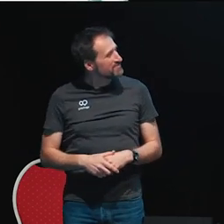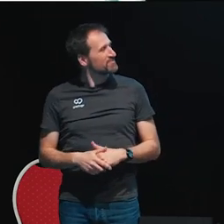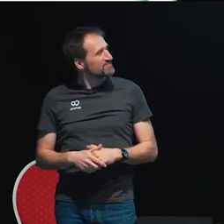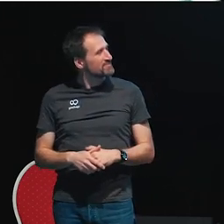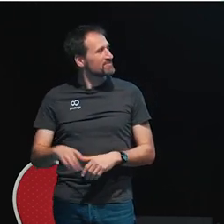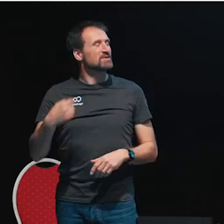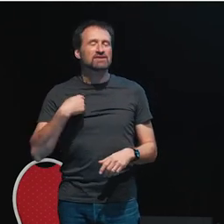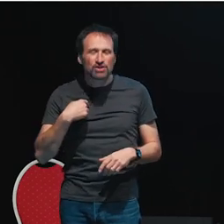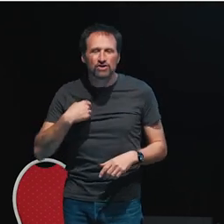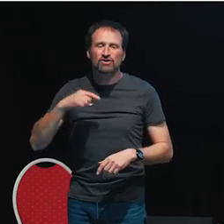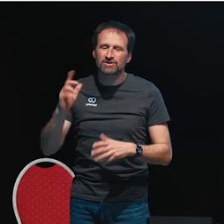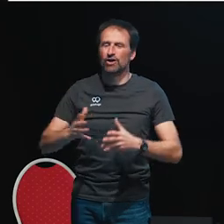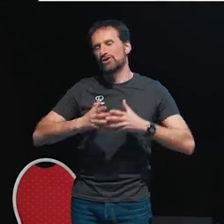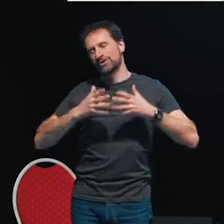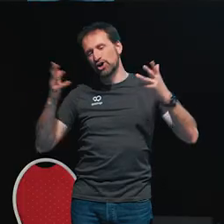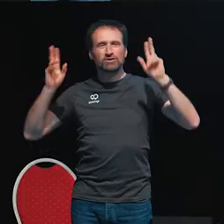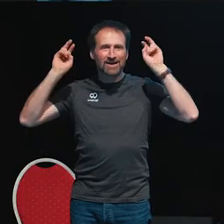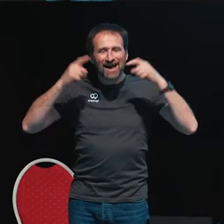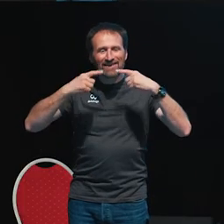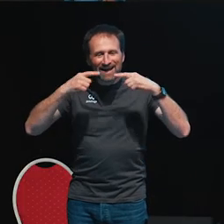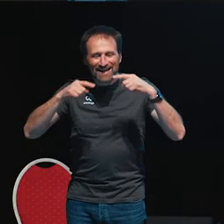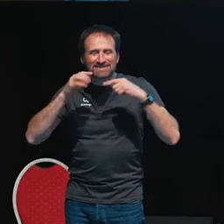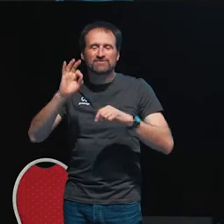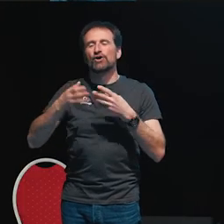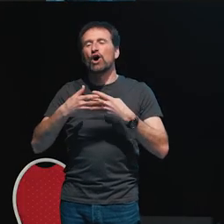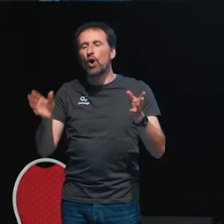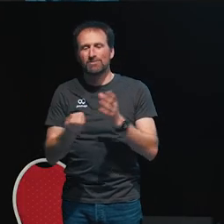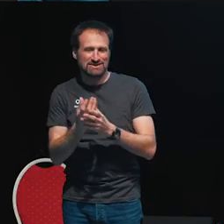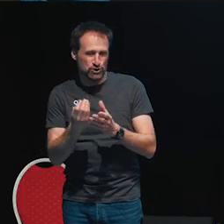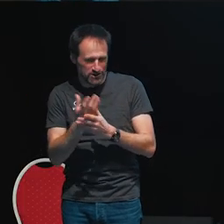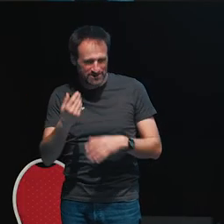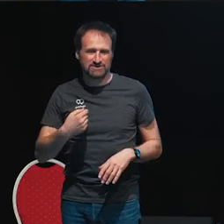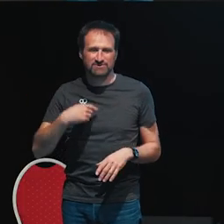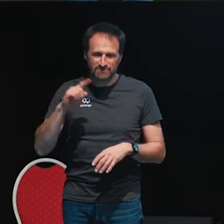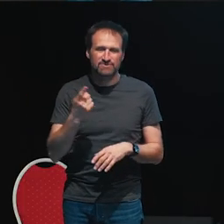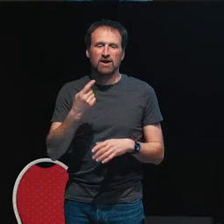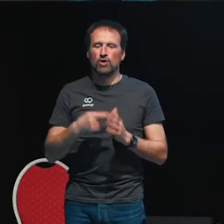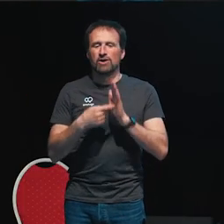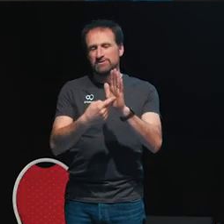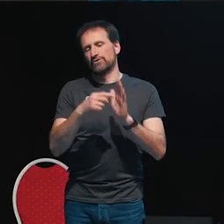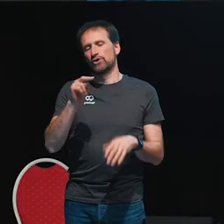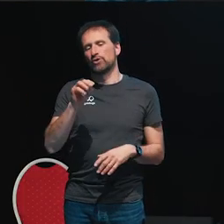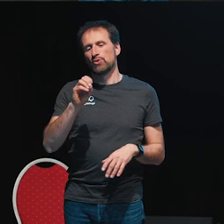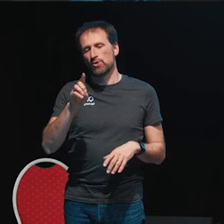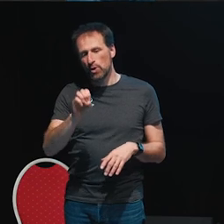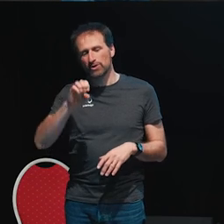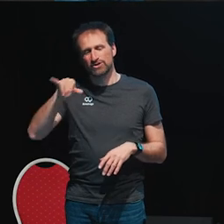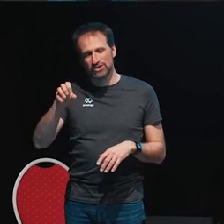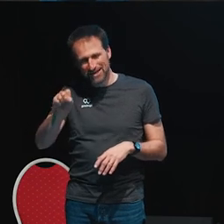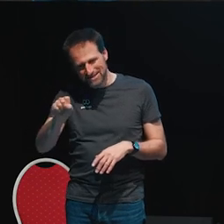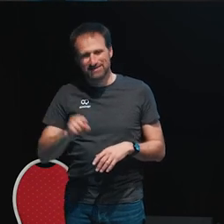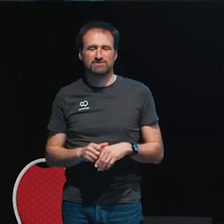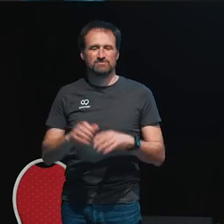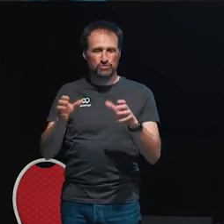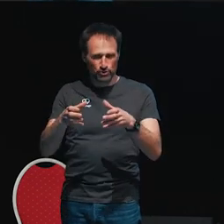And I'm also a huge evangelist for open source and a representative on, for the Node.js Foundation and the Modules Group and on the WebAssembly